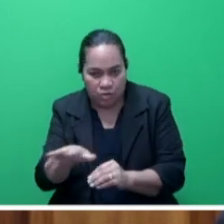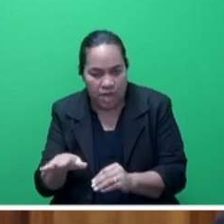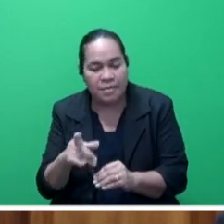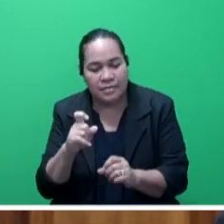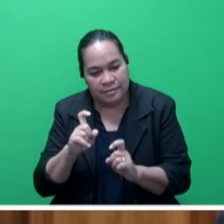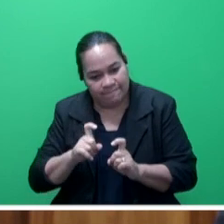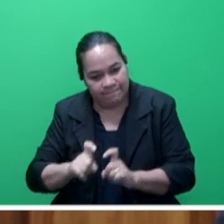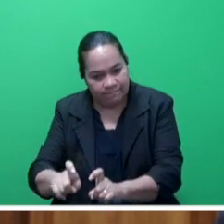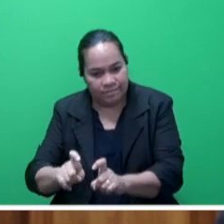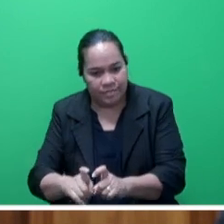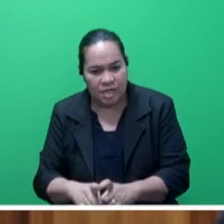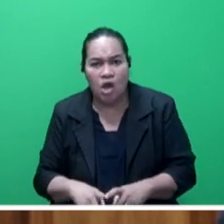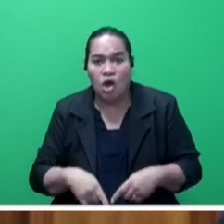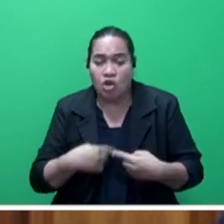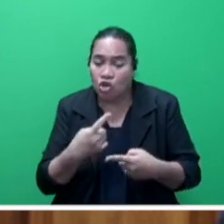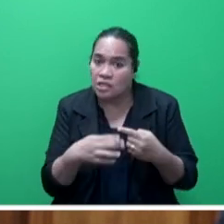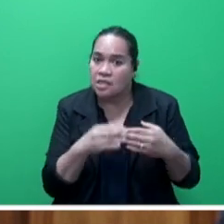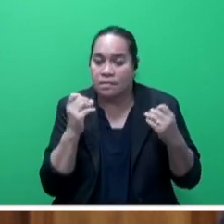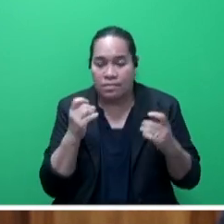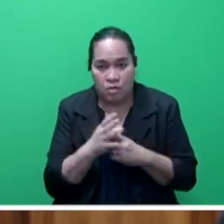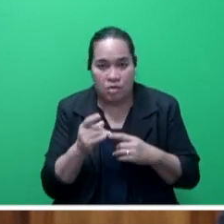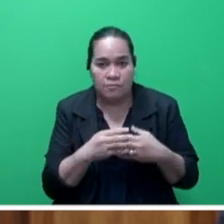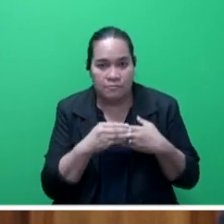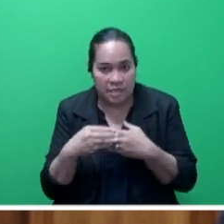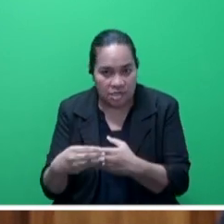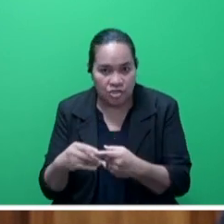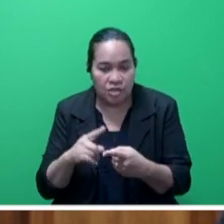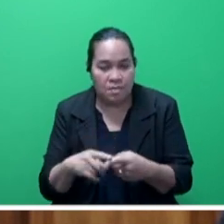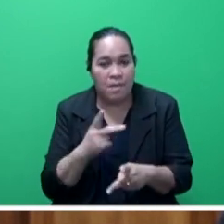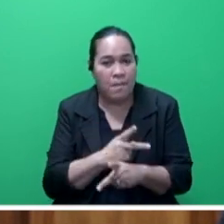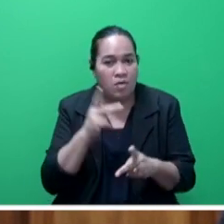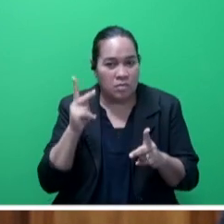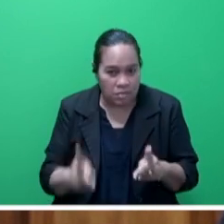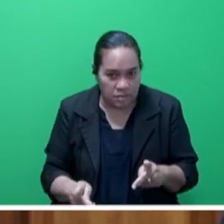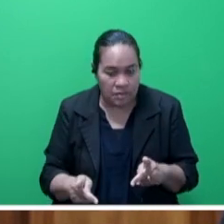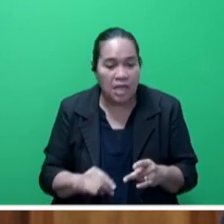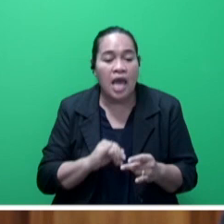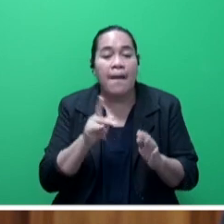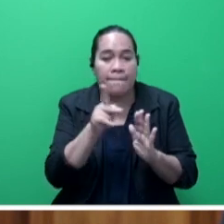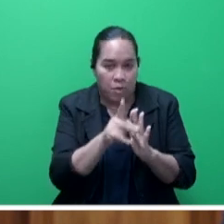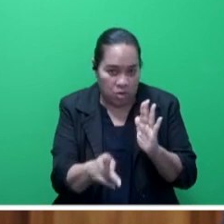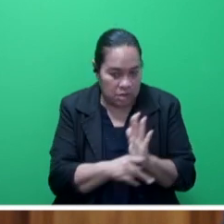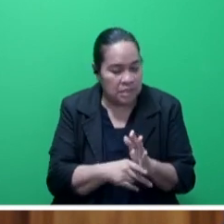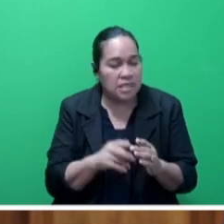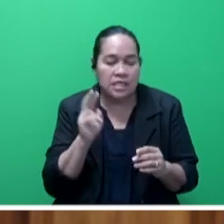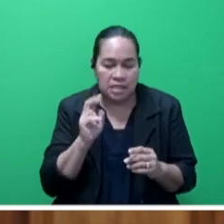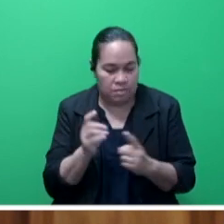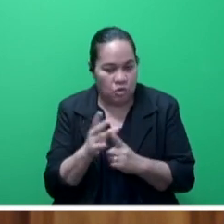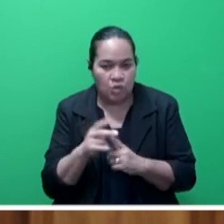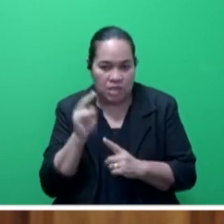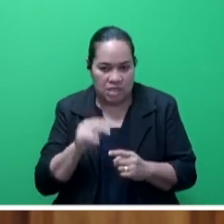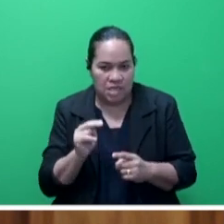Speaker, sir, consistent leadership, policies and sustainable programs are what we need. This is clearly not